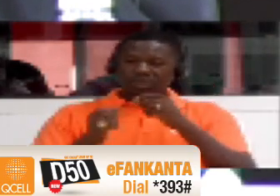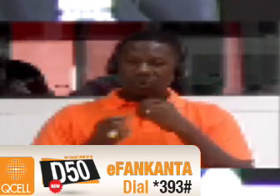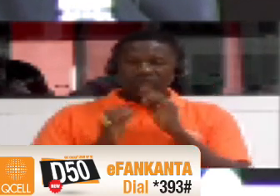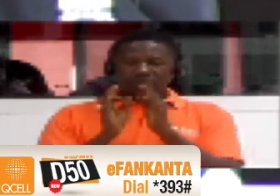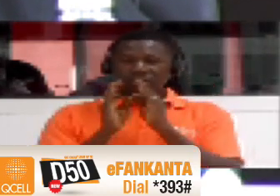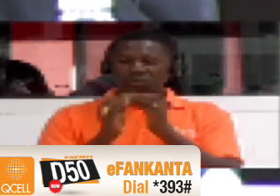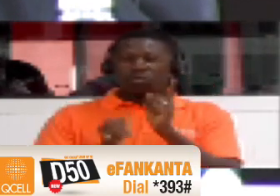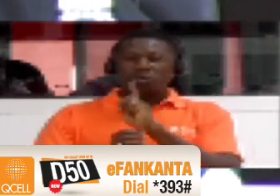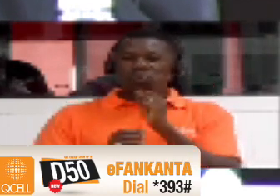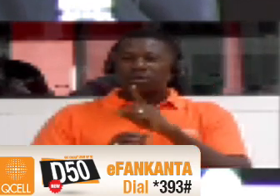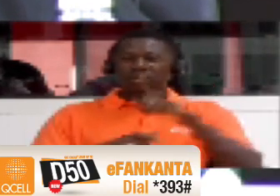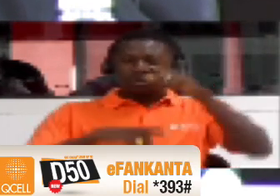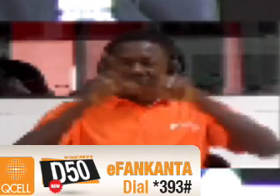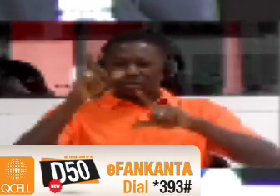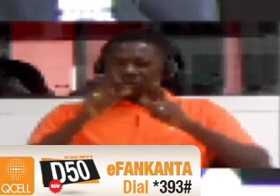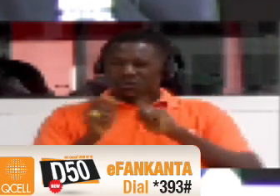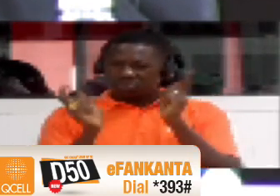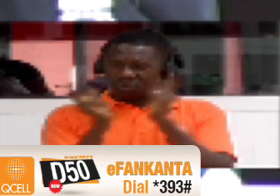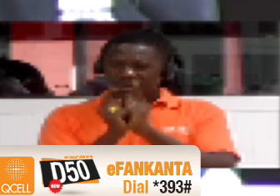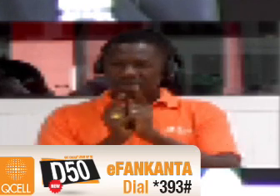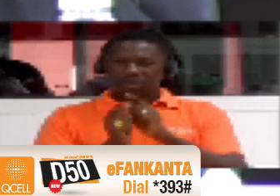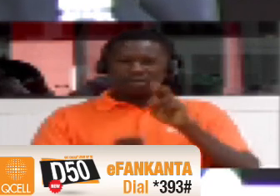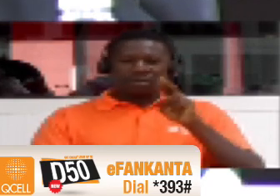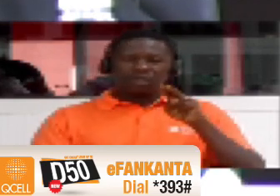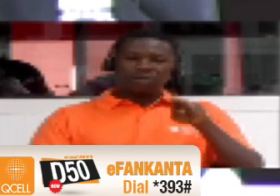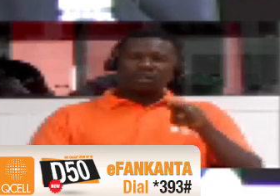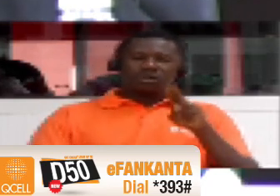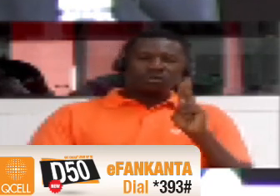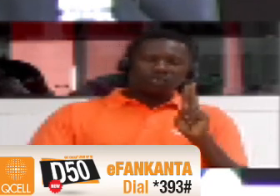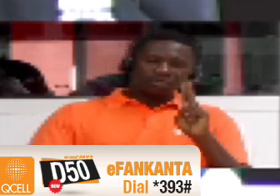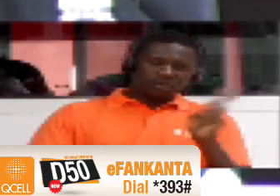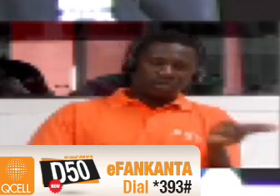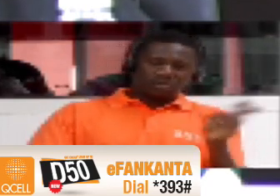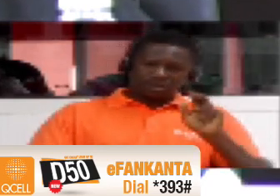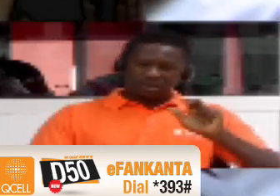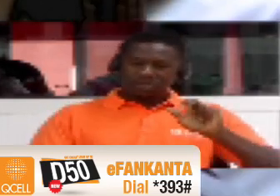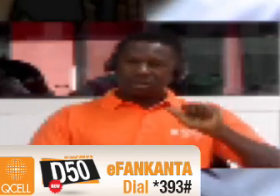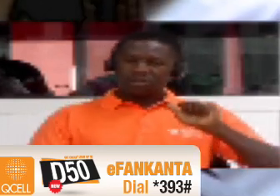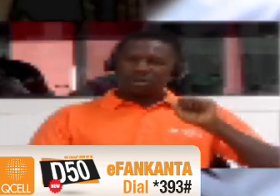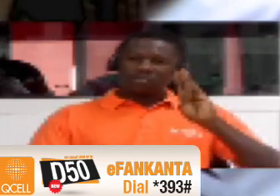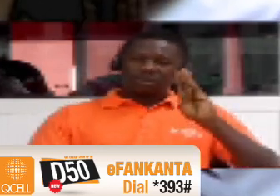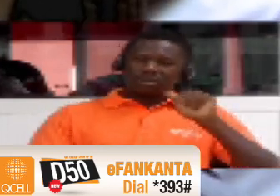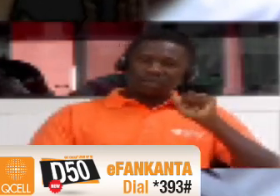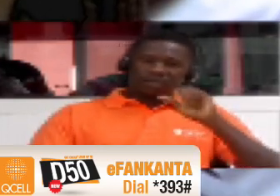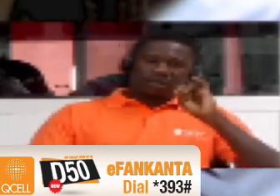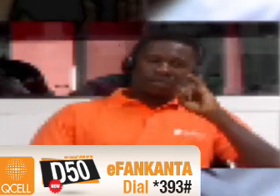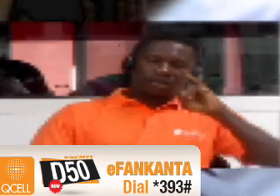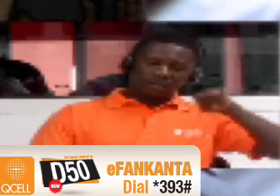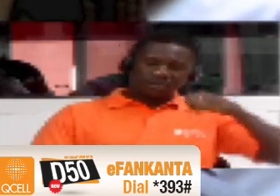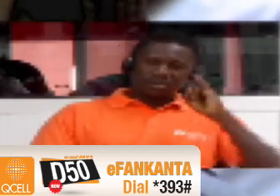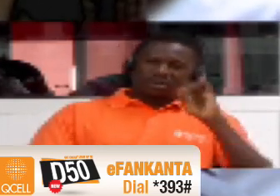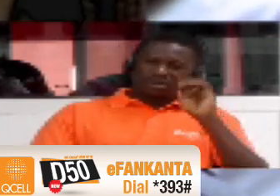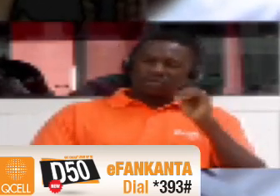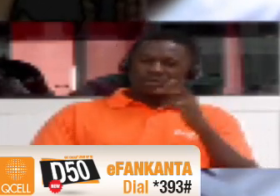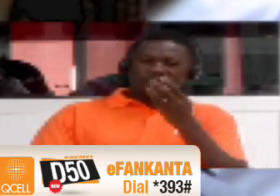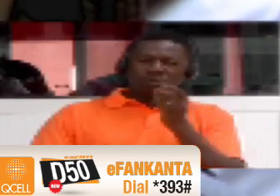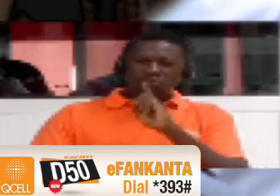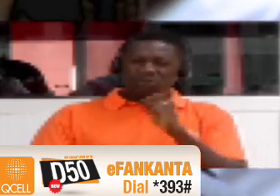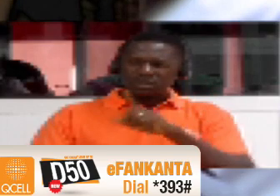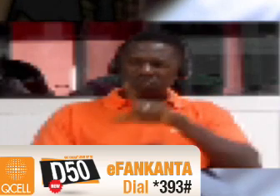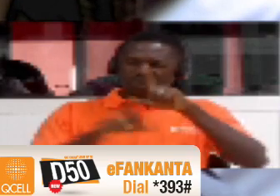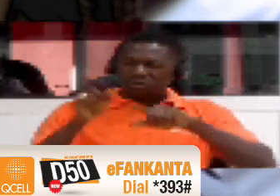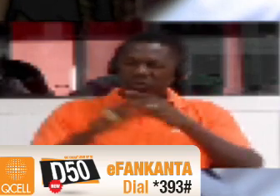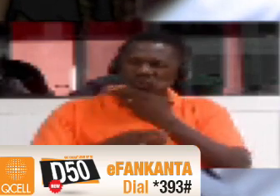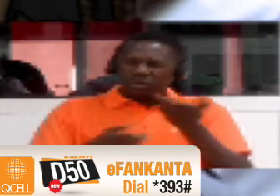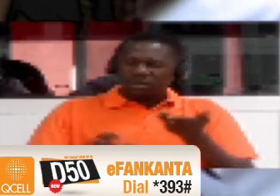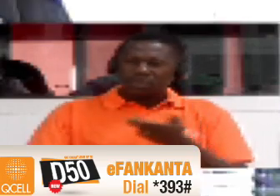Nuha Badjie? Where was that? Ako e ka wala. What was it called? For the mayor, when Kololi Tavern, a two form multibang, Fadung